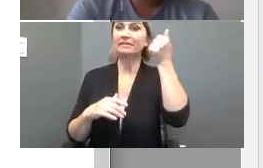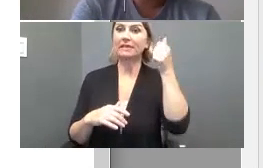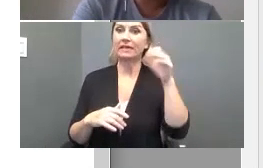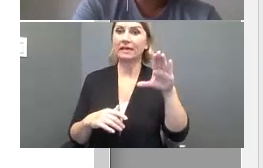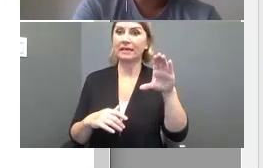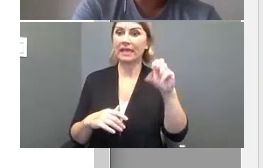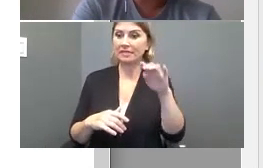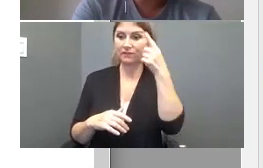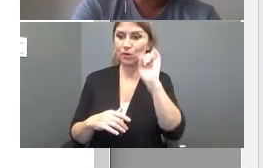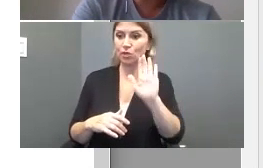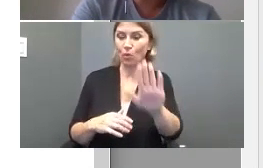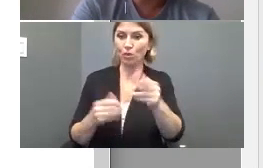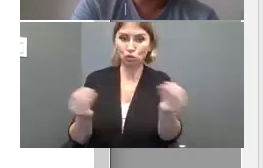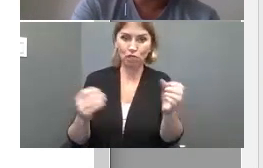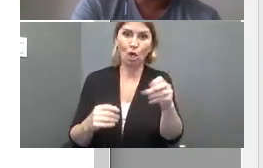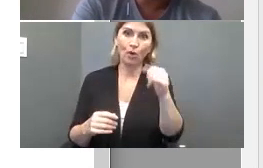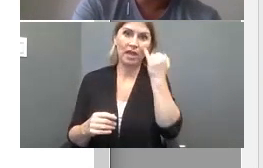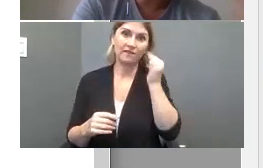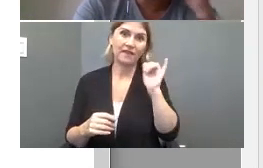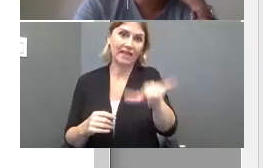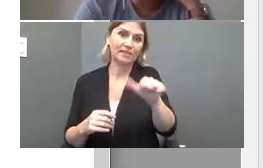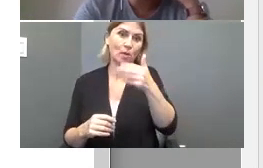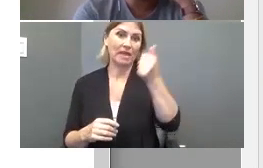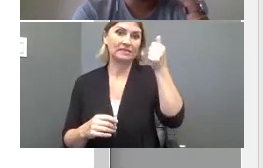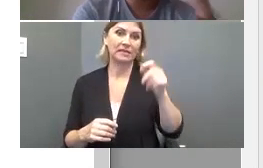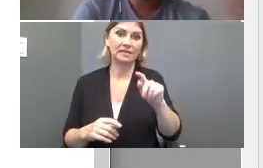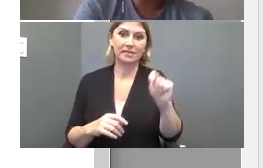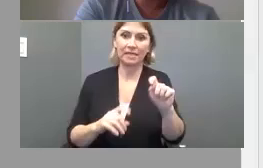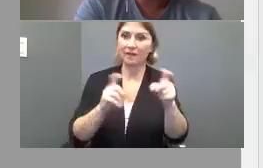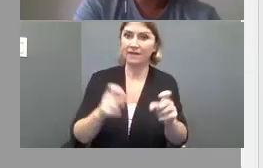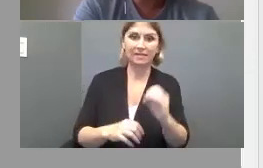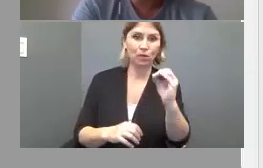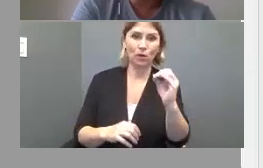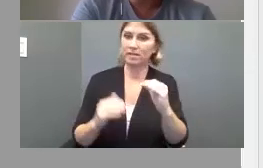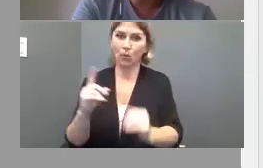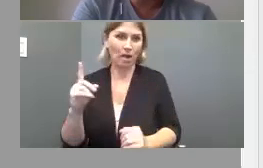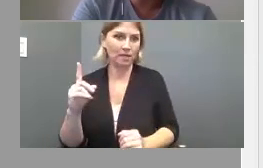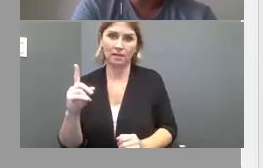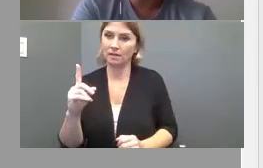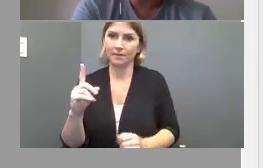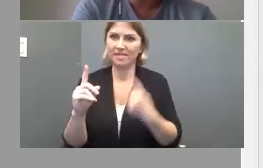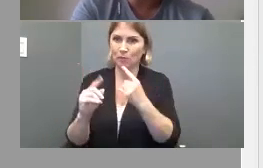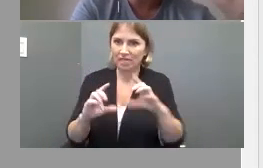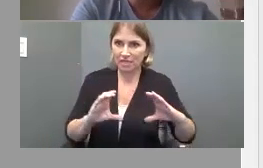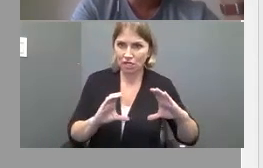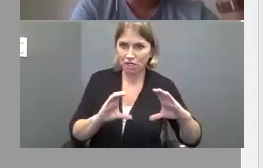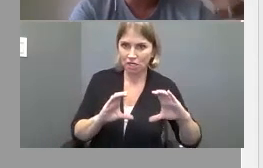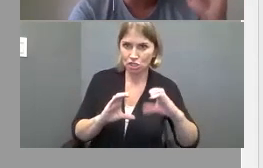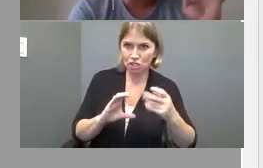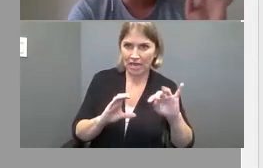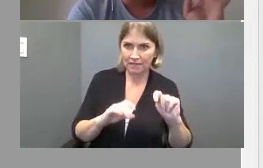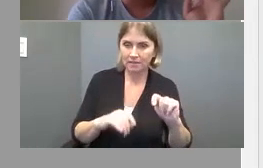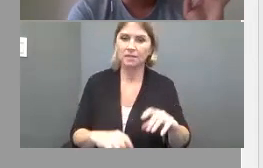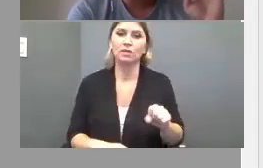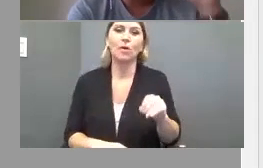relation? So in this case, our base case exactly, T of 0 is not 1. Abdul Rahman, if you check carefully, the base case would be when